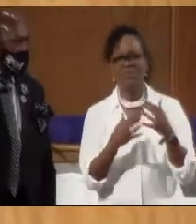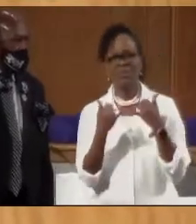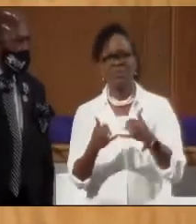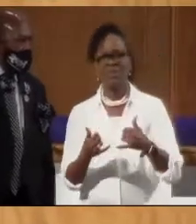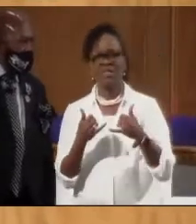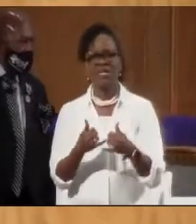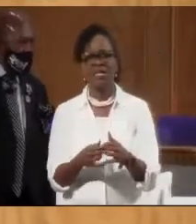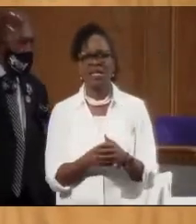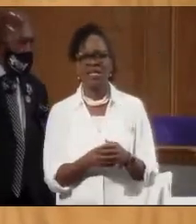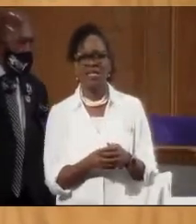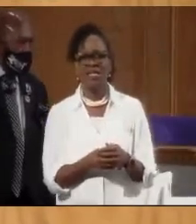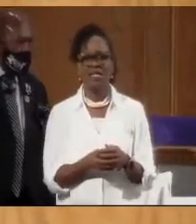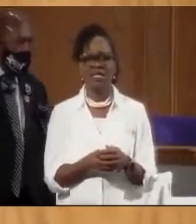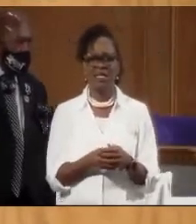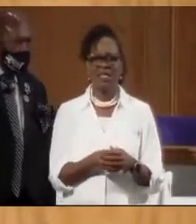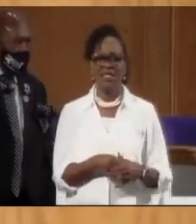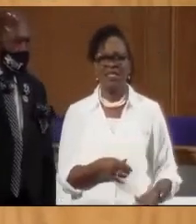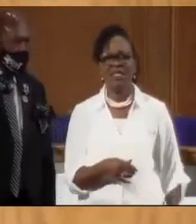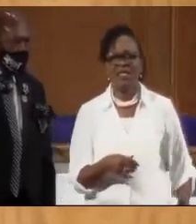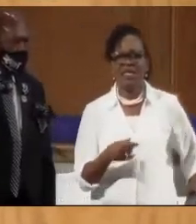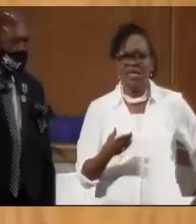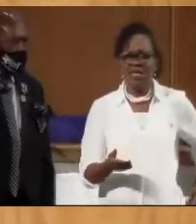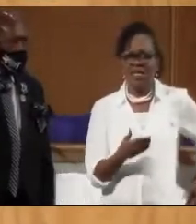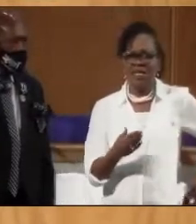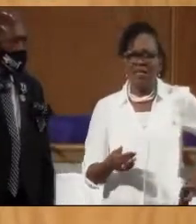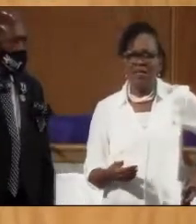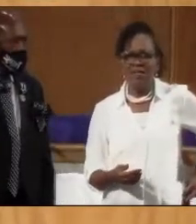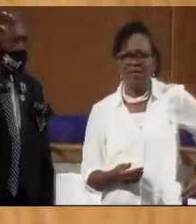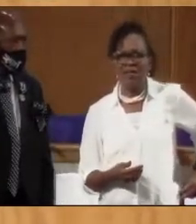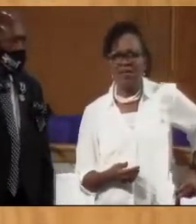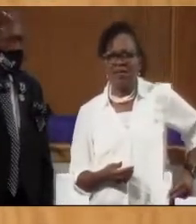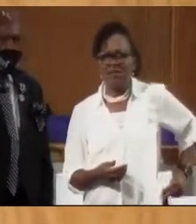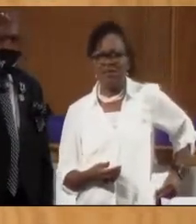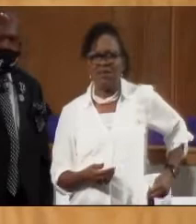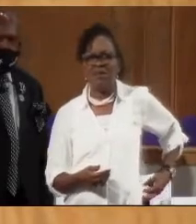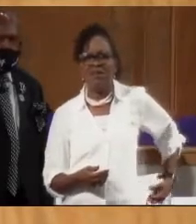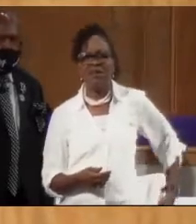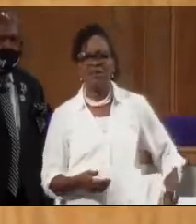God in the sanctuary in